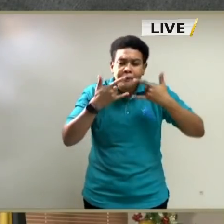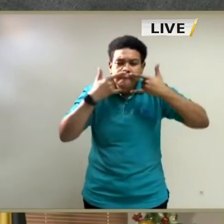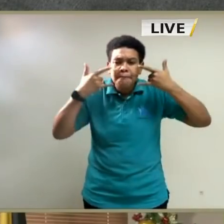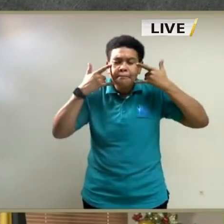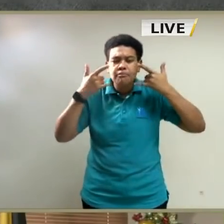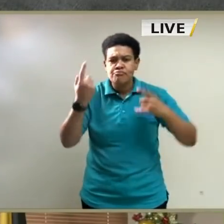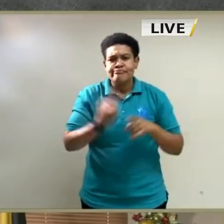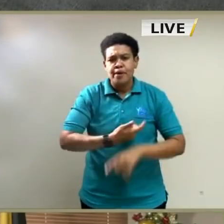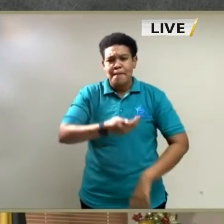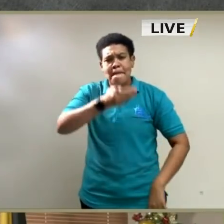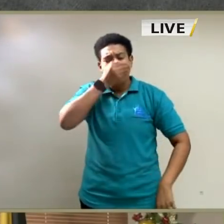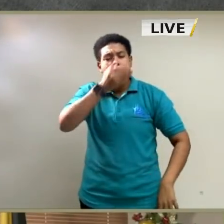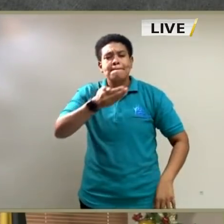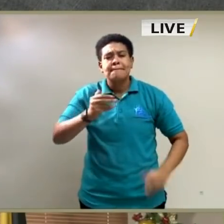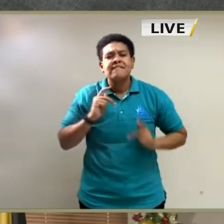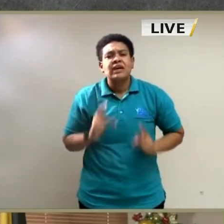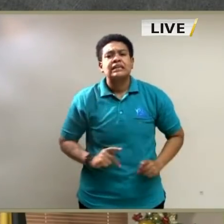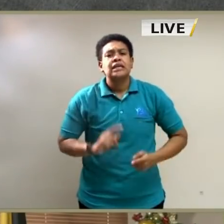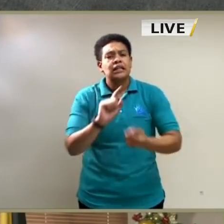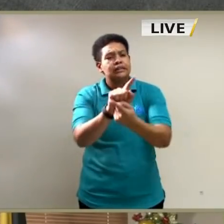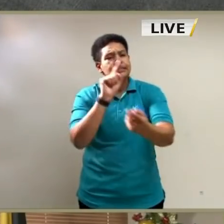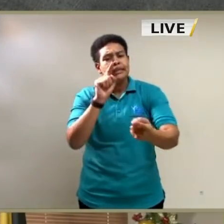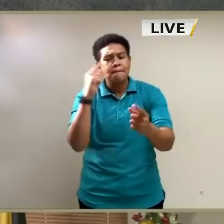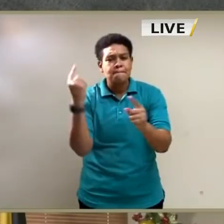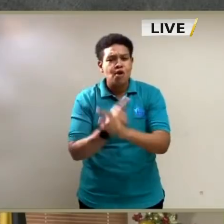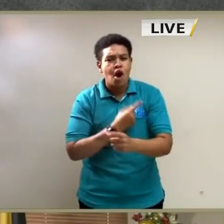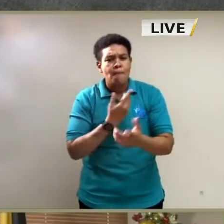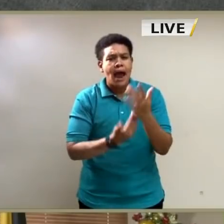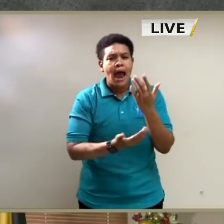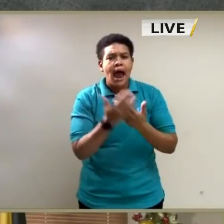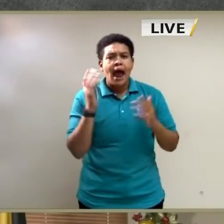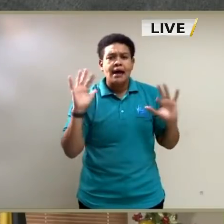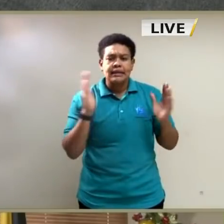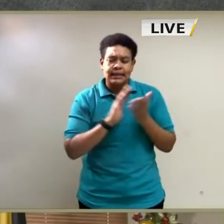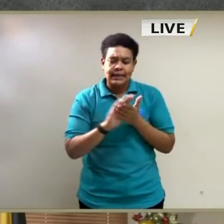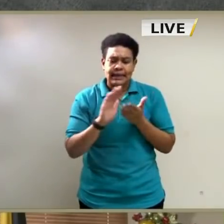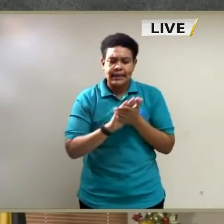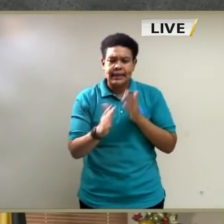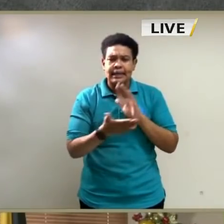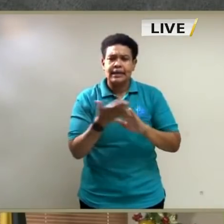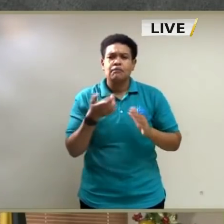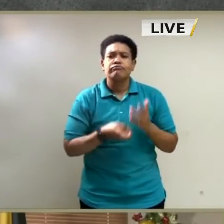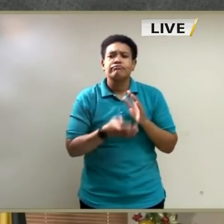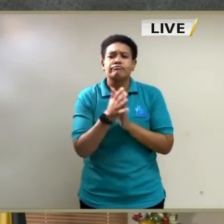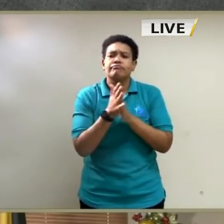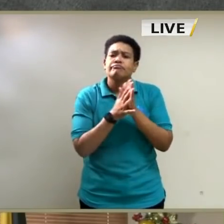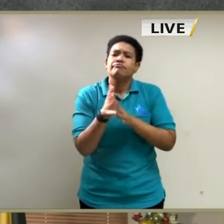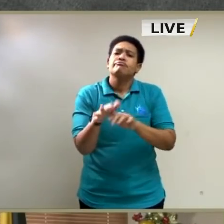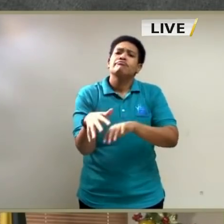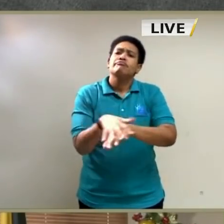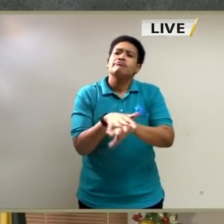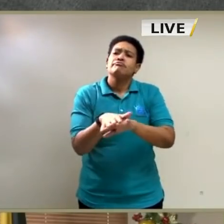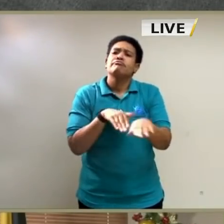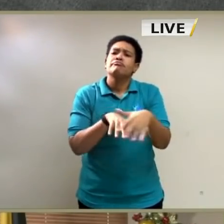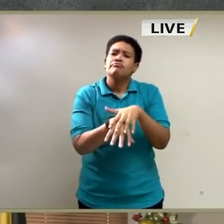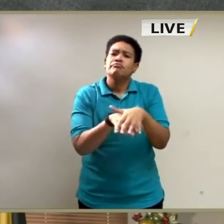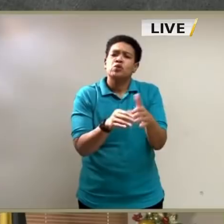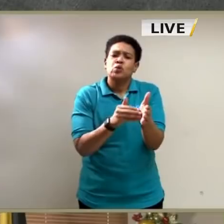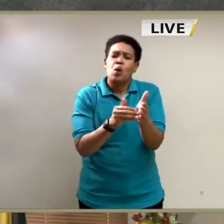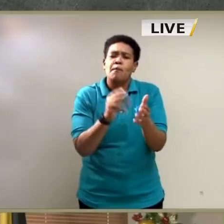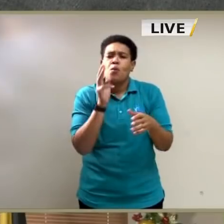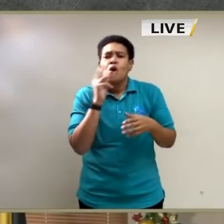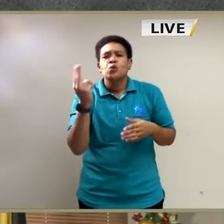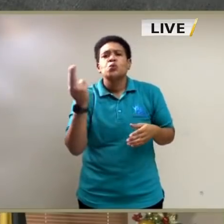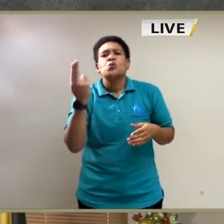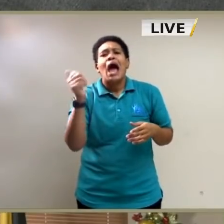mask, physical distancing, hand hygiene, washing with hands with soap and water, or using an